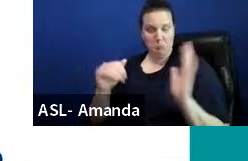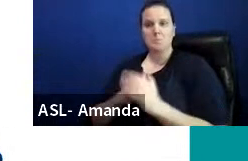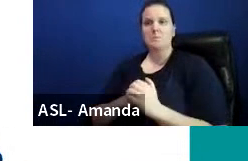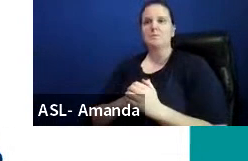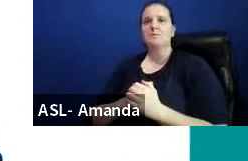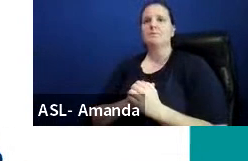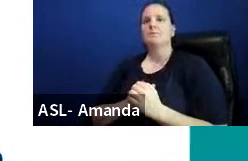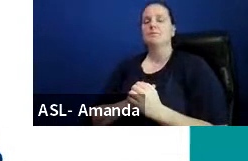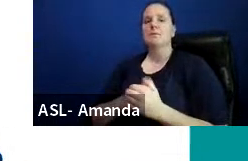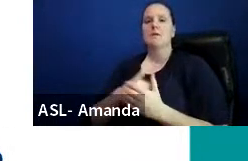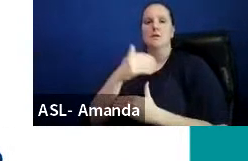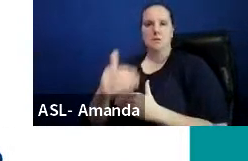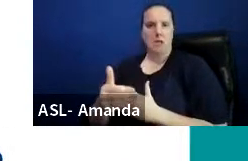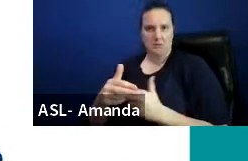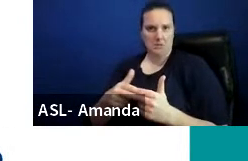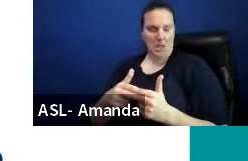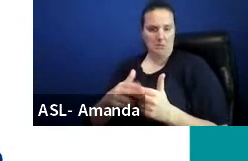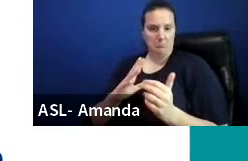Next slide, please.